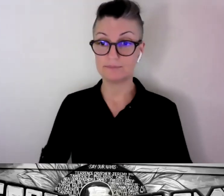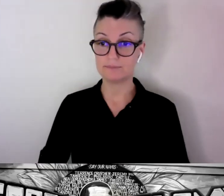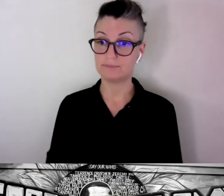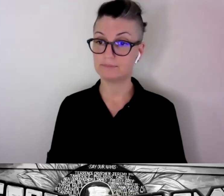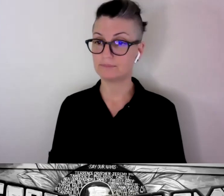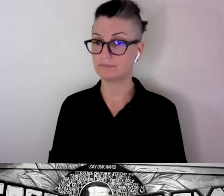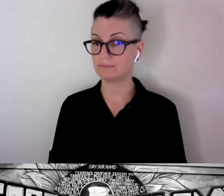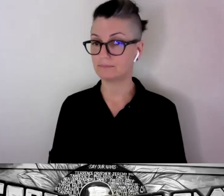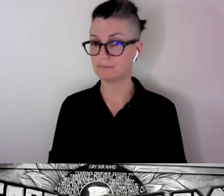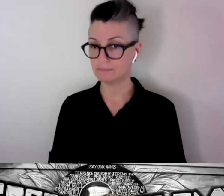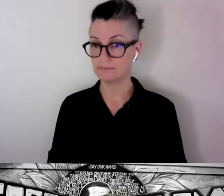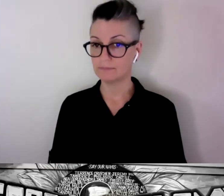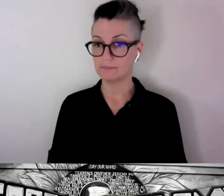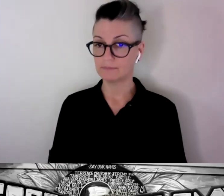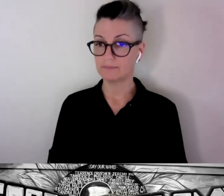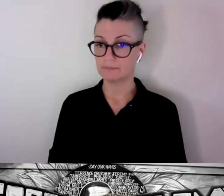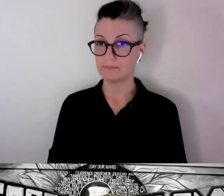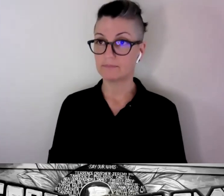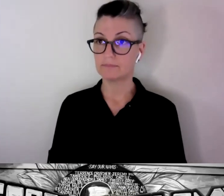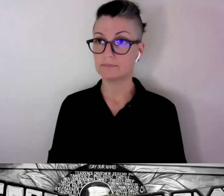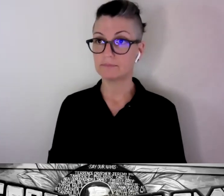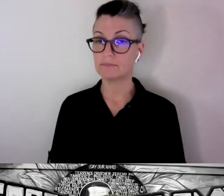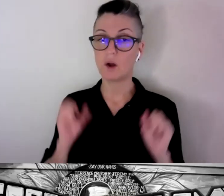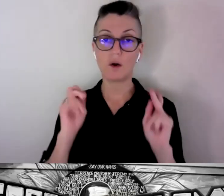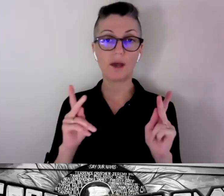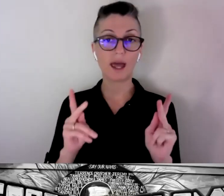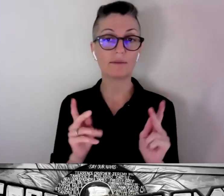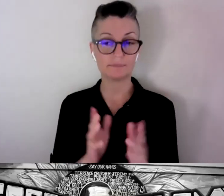I'm gonna. Go for it. Yeah. Go Alberto, for I it. have